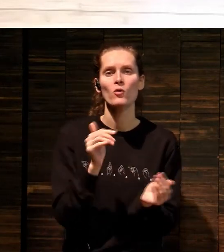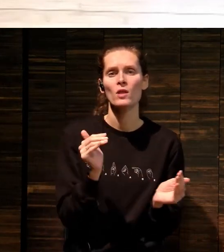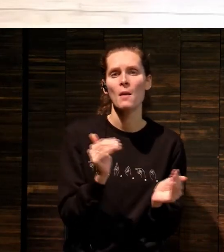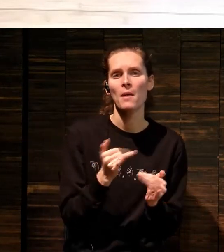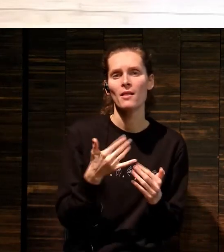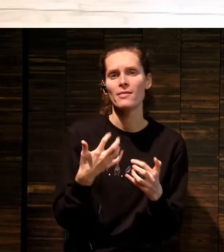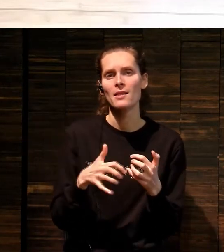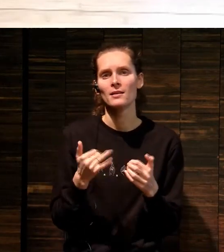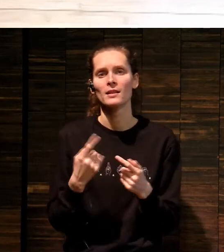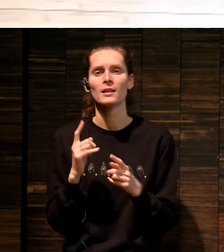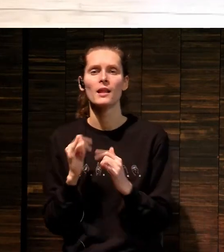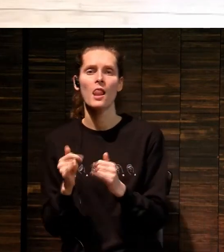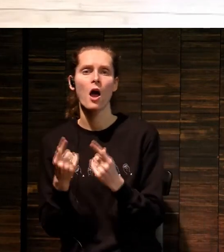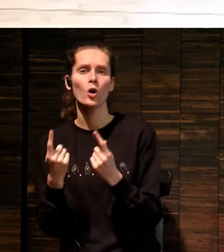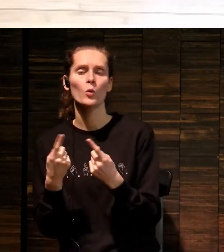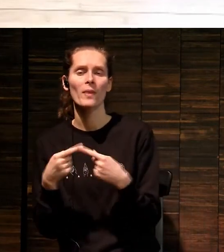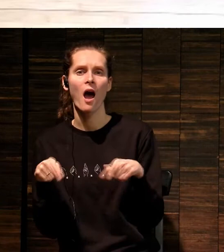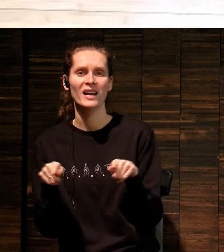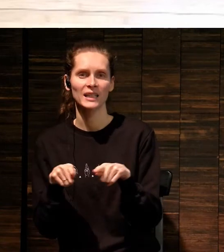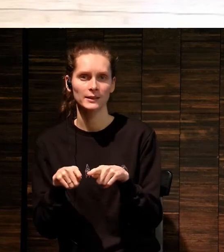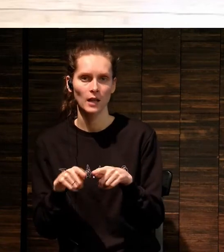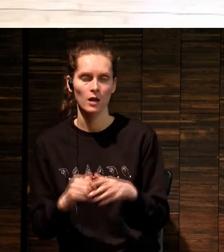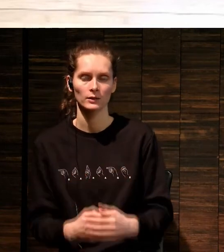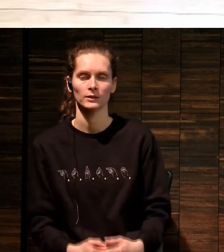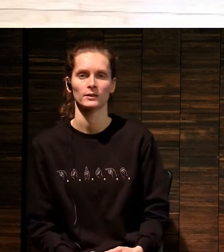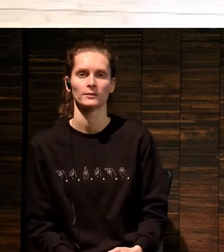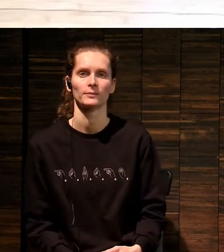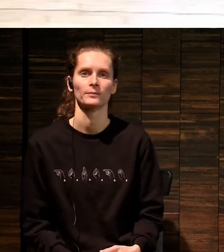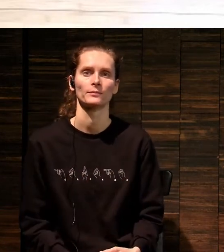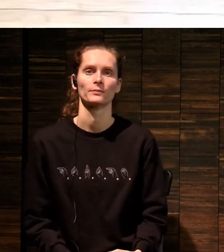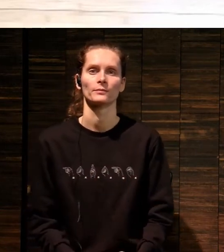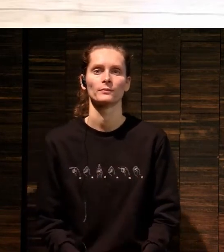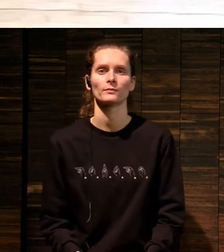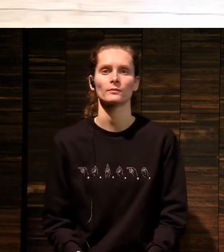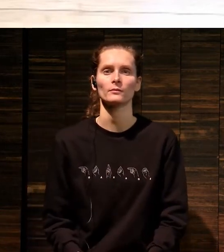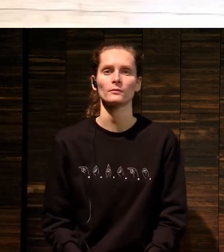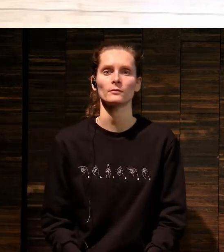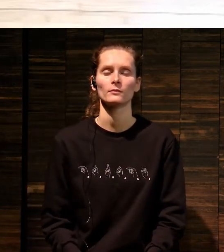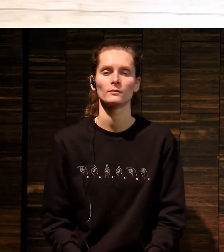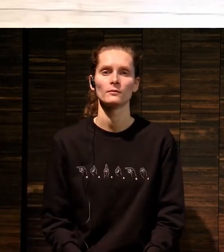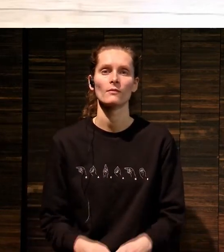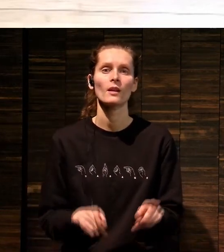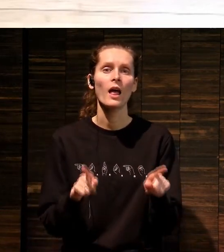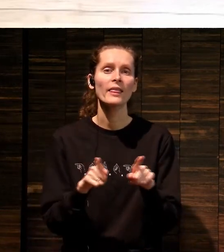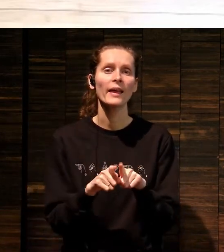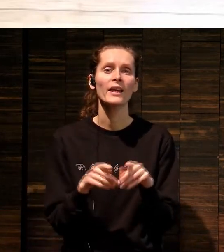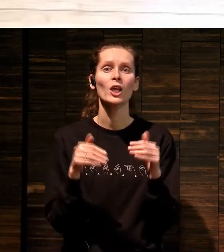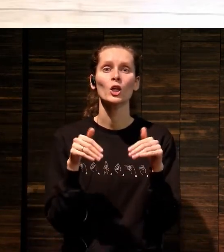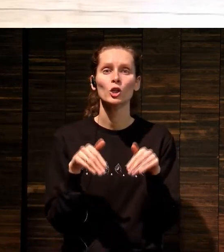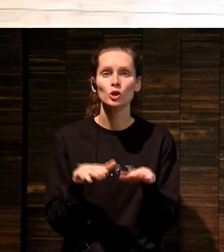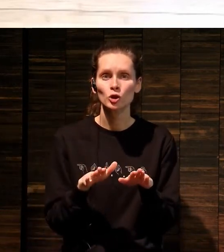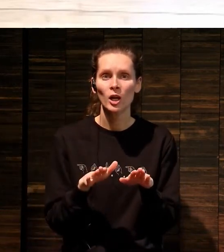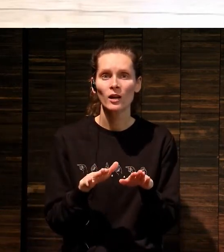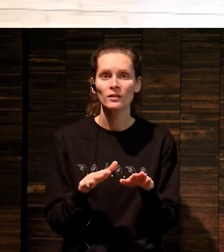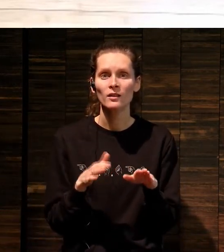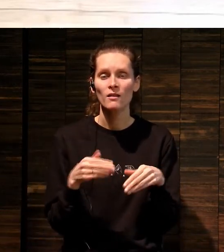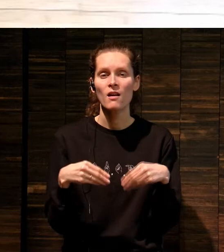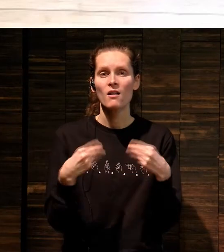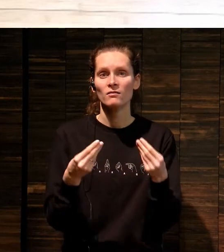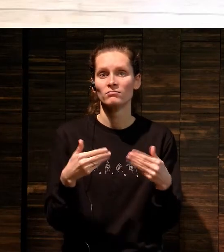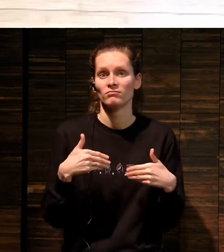solutions. So while these solutions are running on your page, your internal teams can then focus